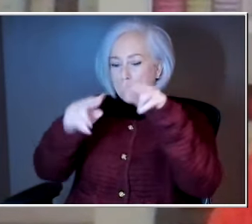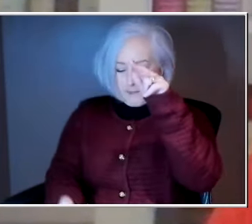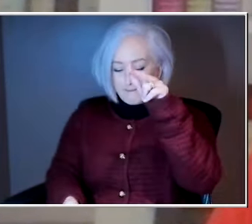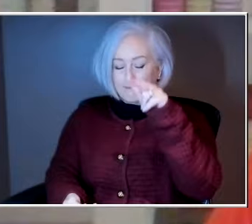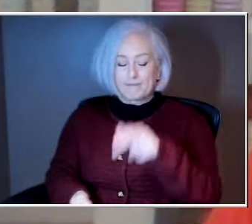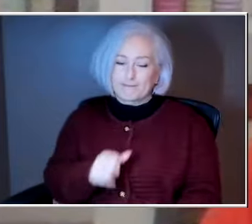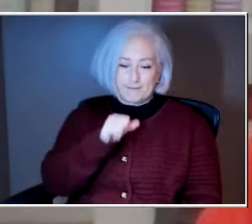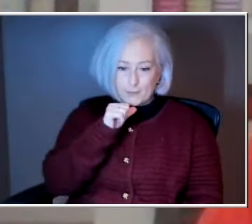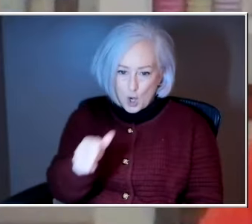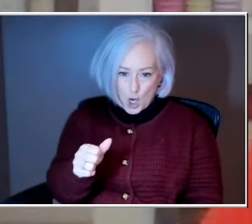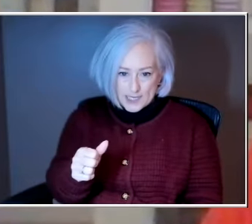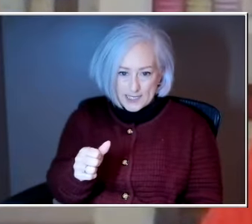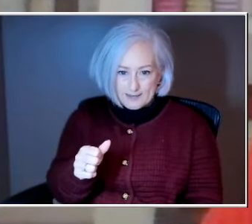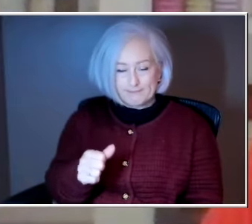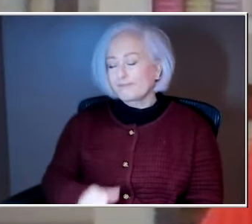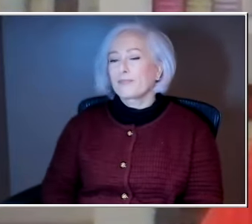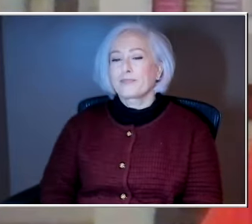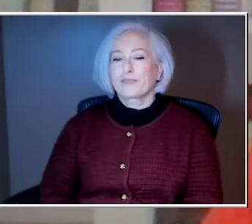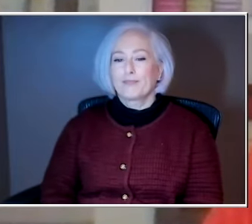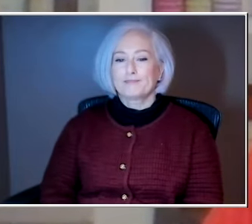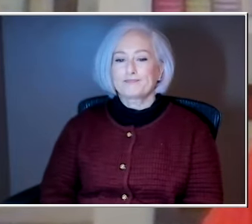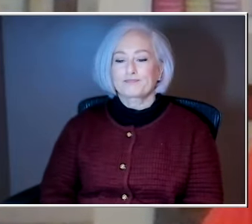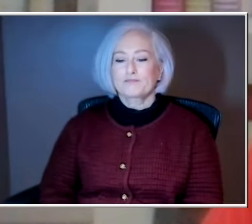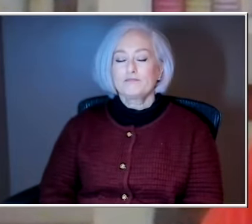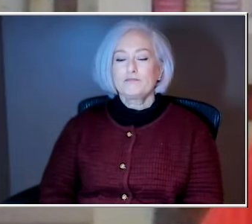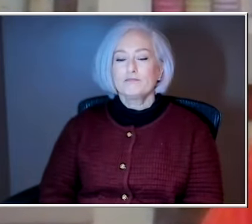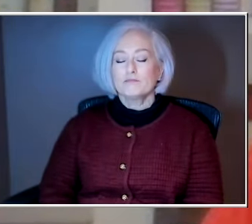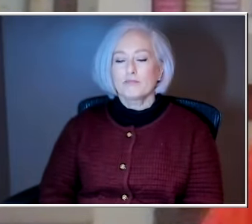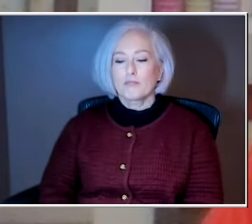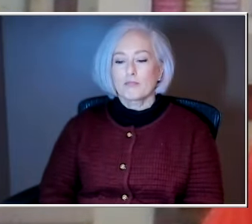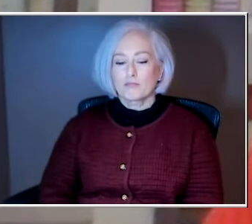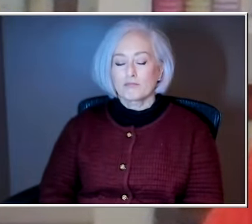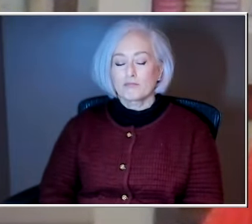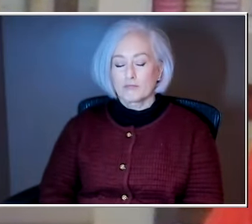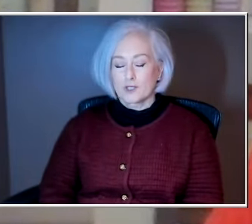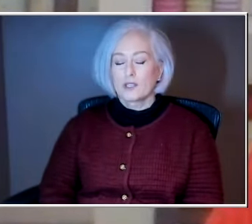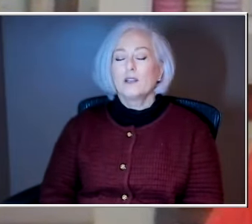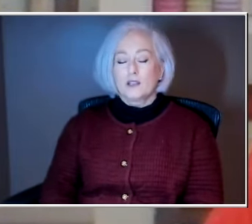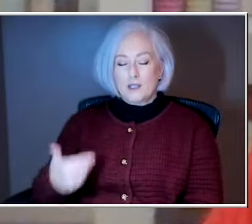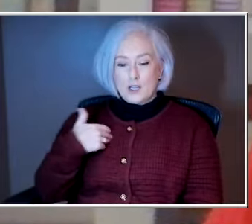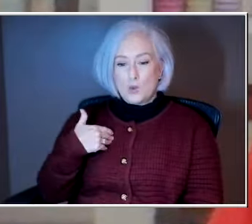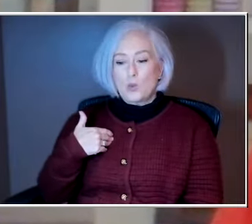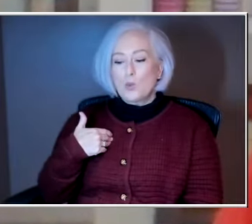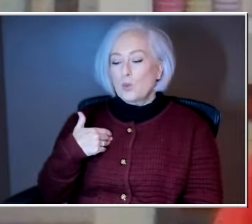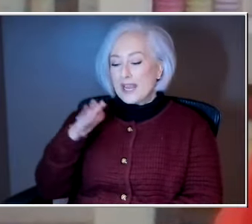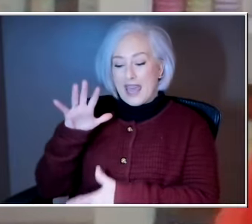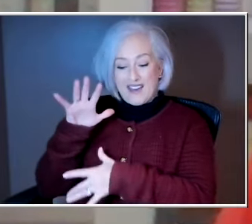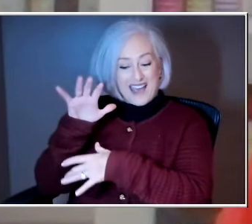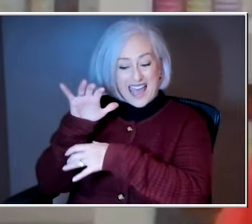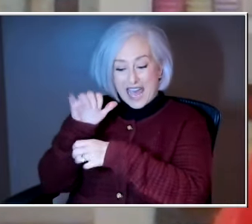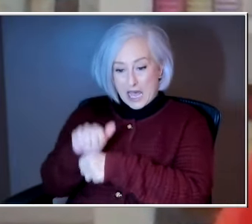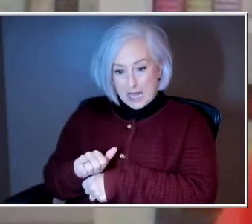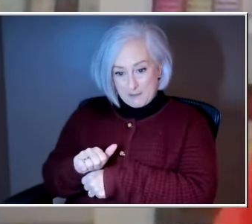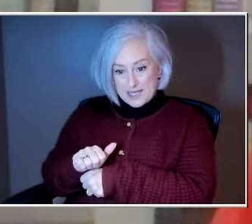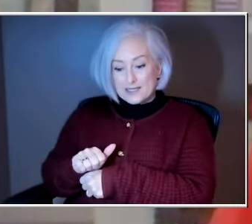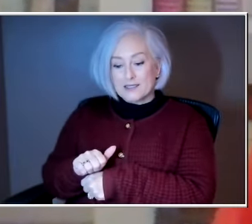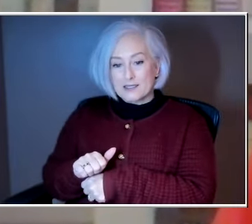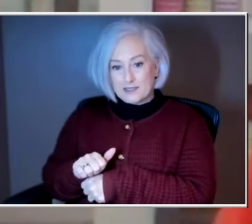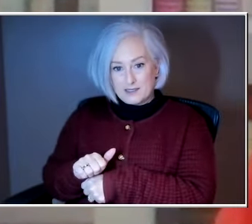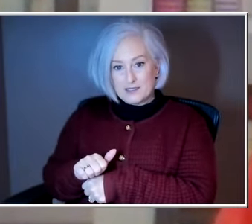some habits that you can't go through this surgery and into that